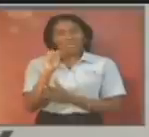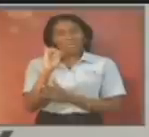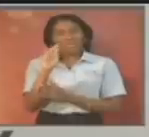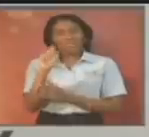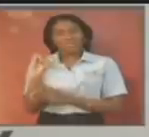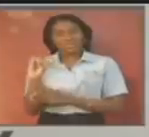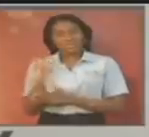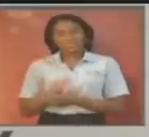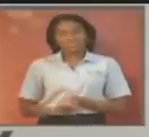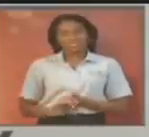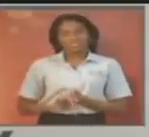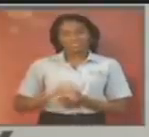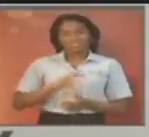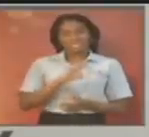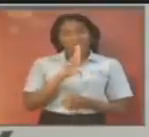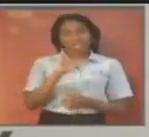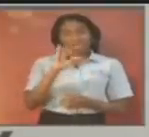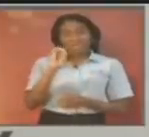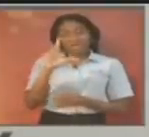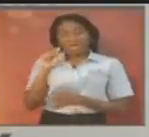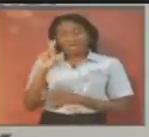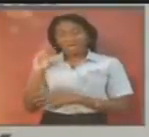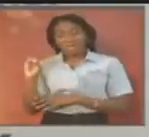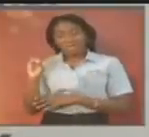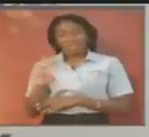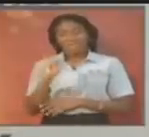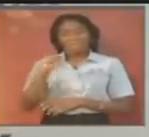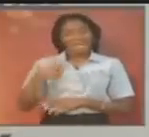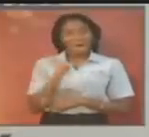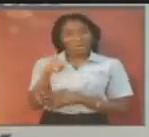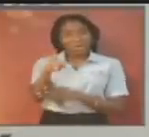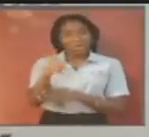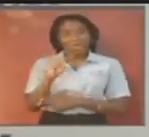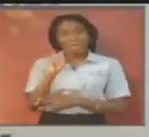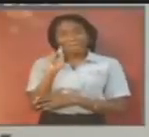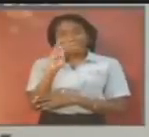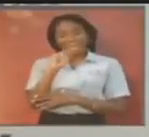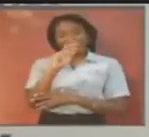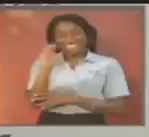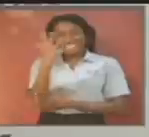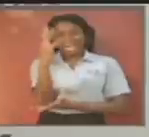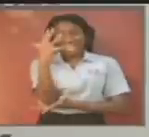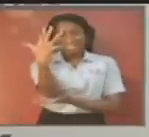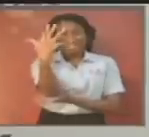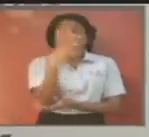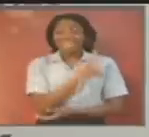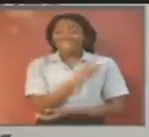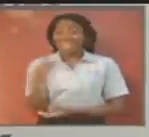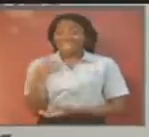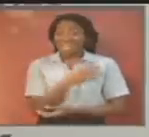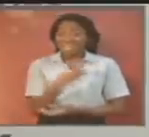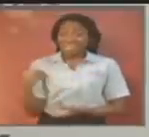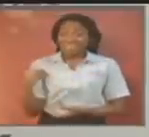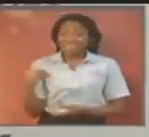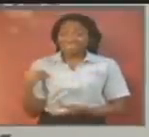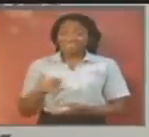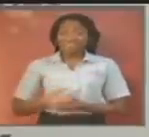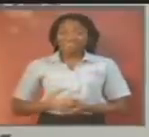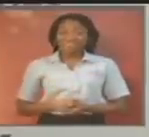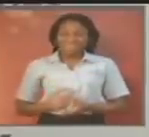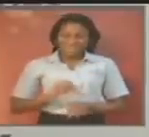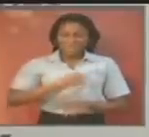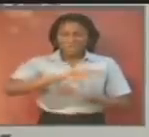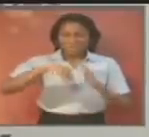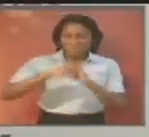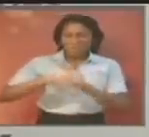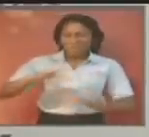Beach, Brothers Road, Rio Claro, Mayaro, Manzanilla, and the associated settlements around these